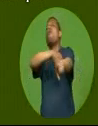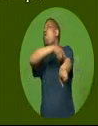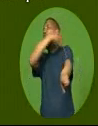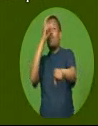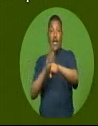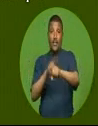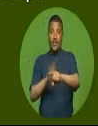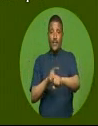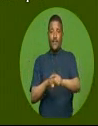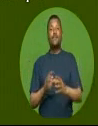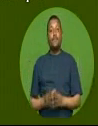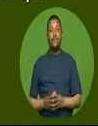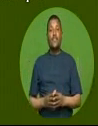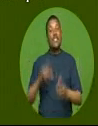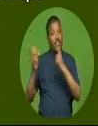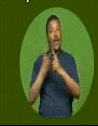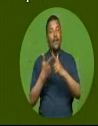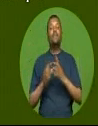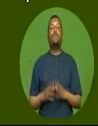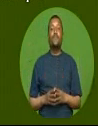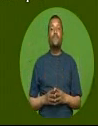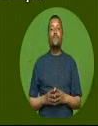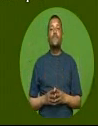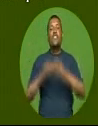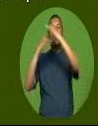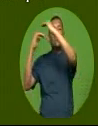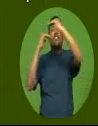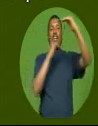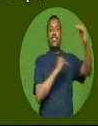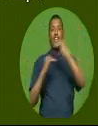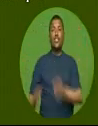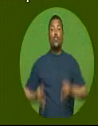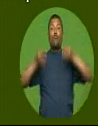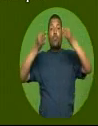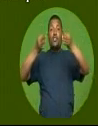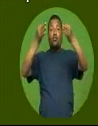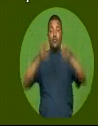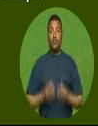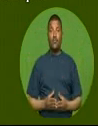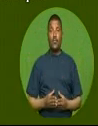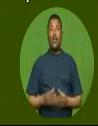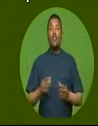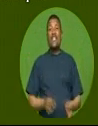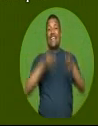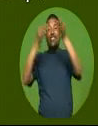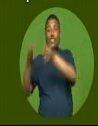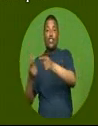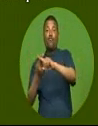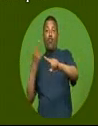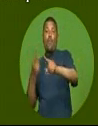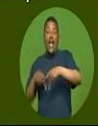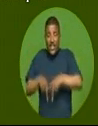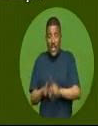period. Second, the structural transformation or the transition from